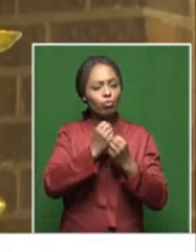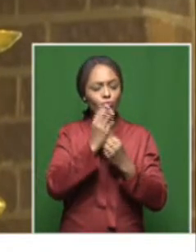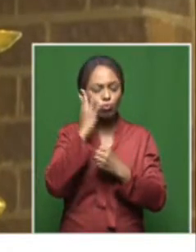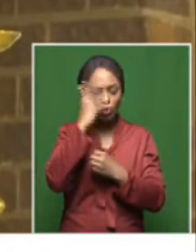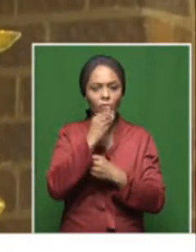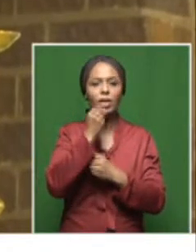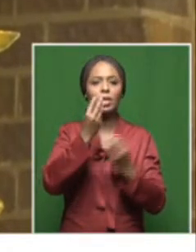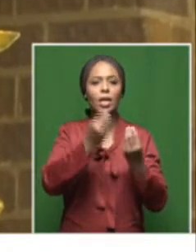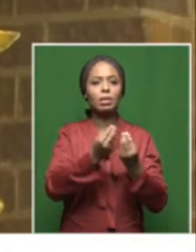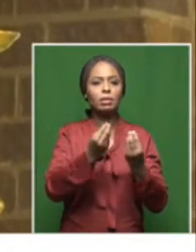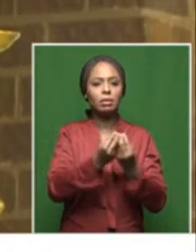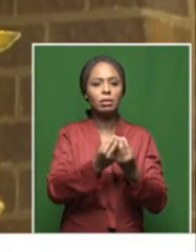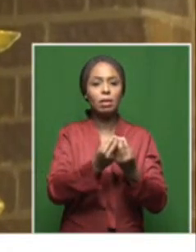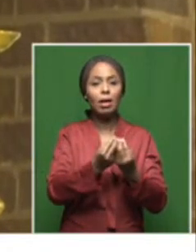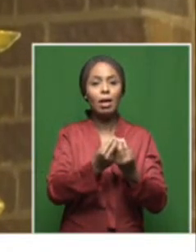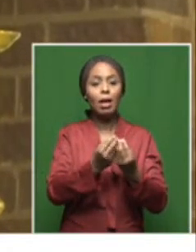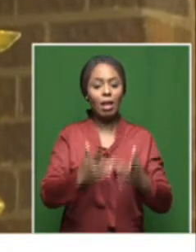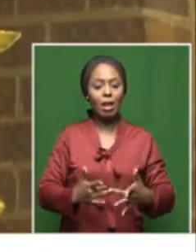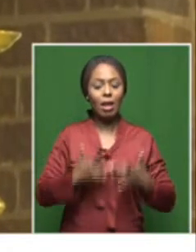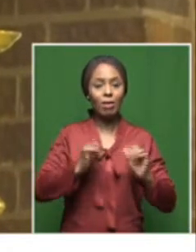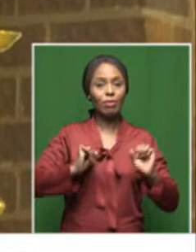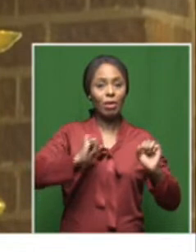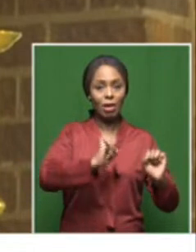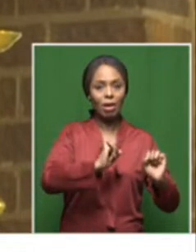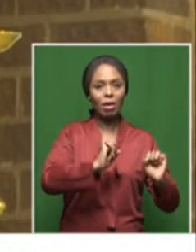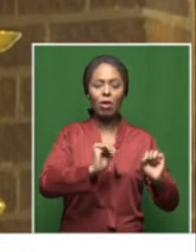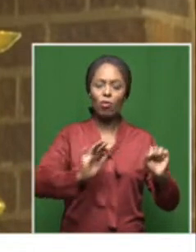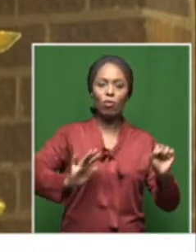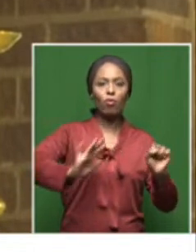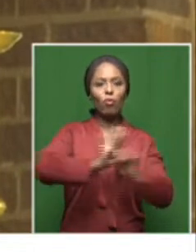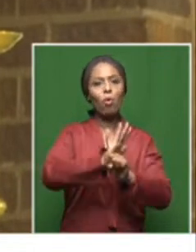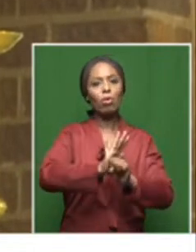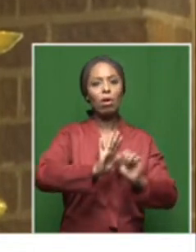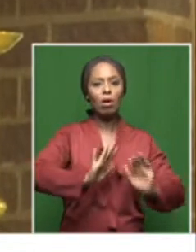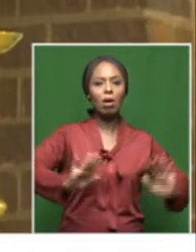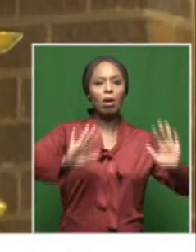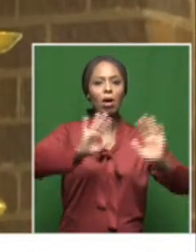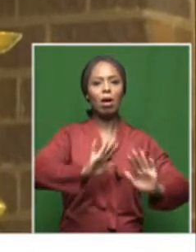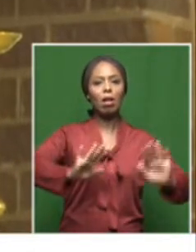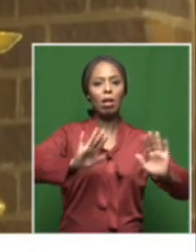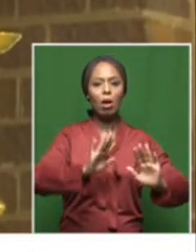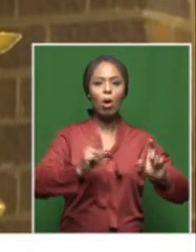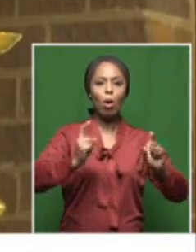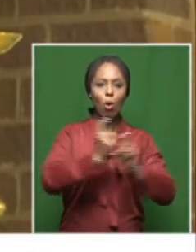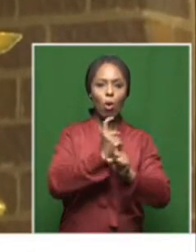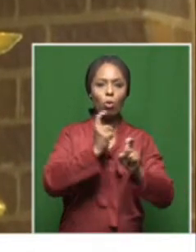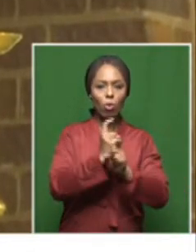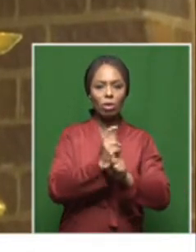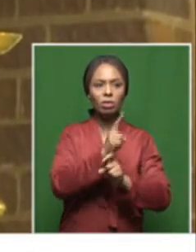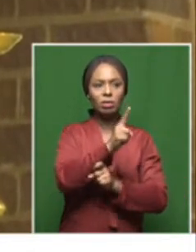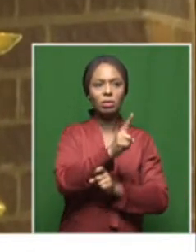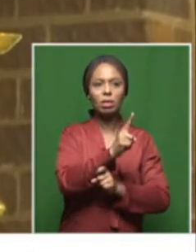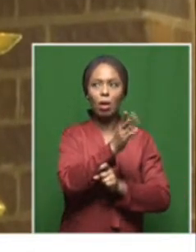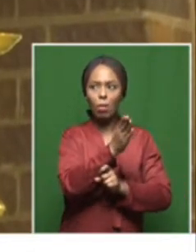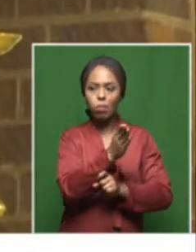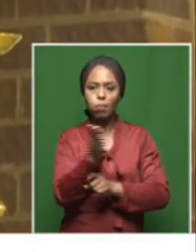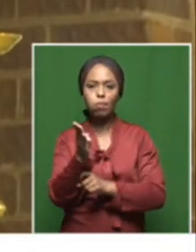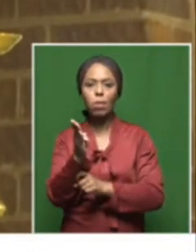color. She was forever present in God's beautiful garden, the earth.